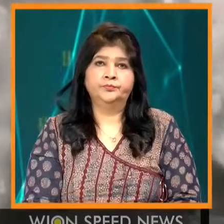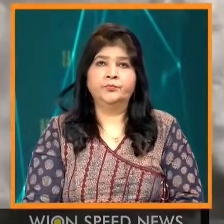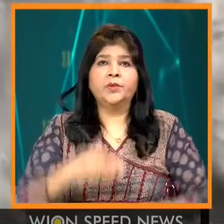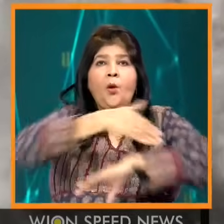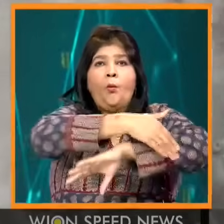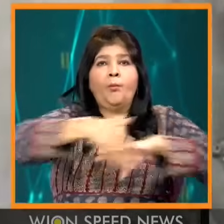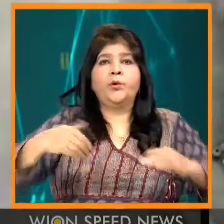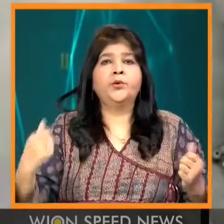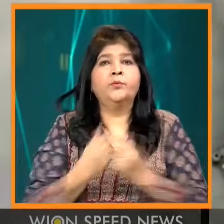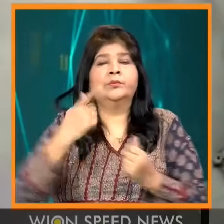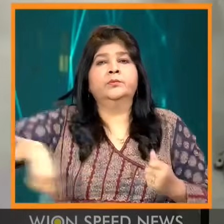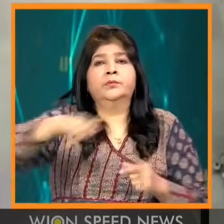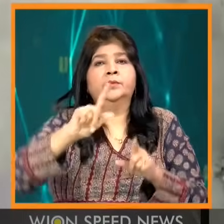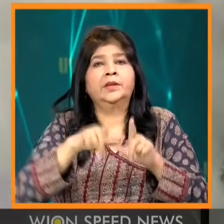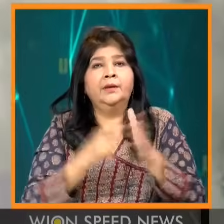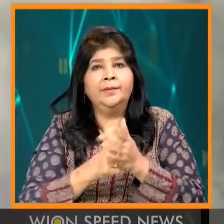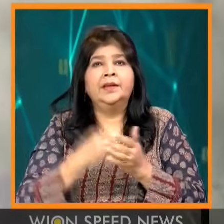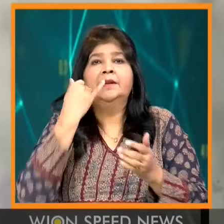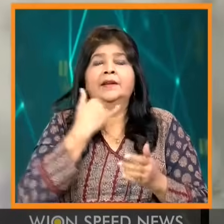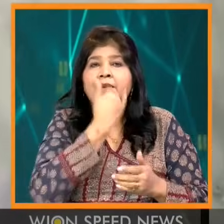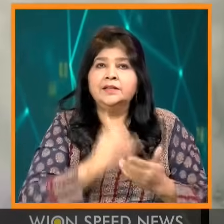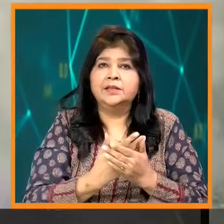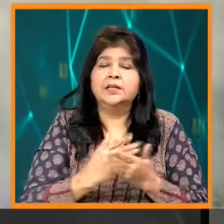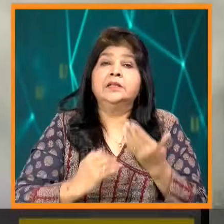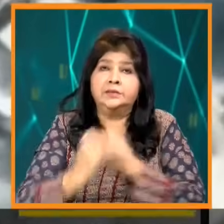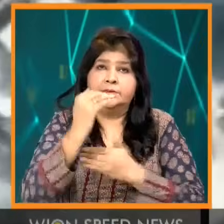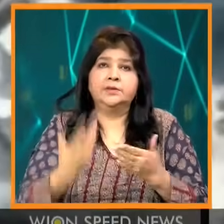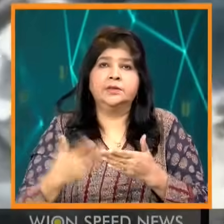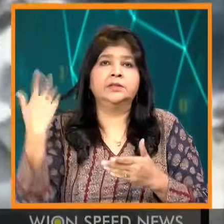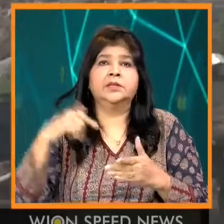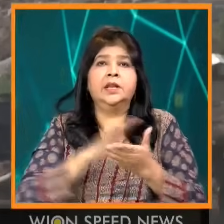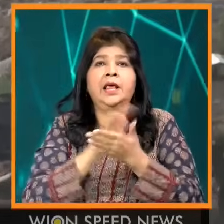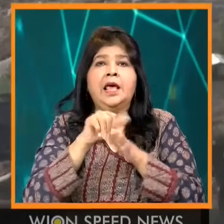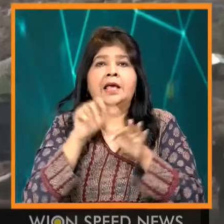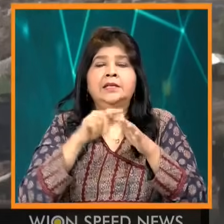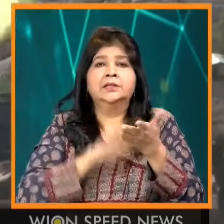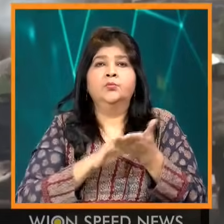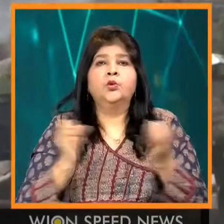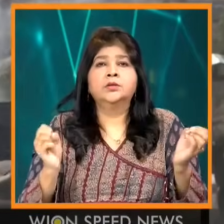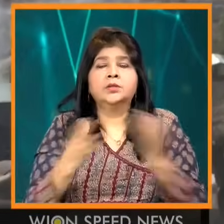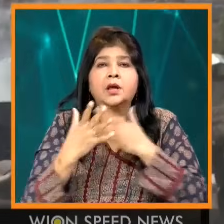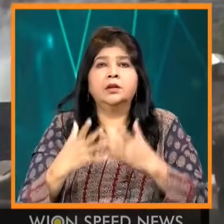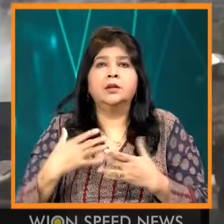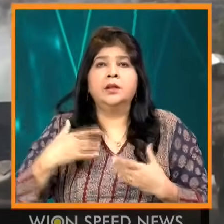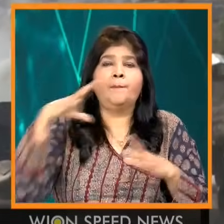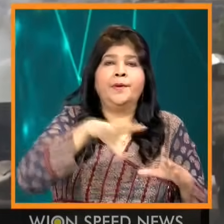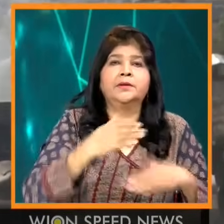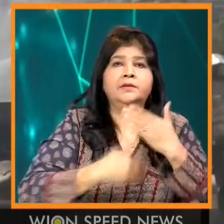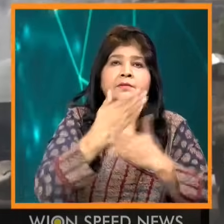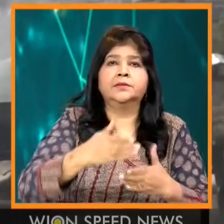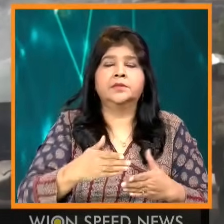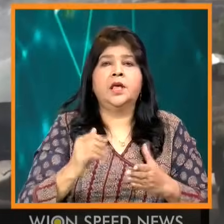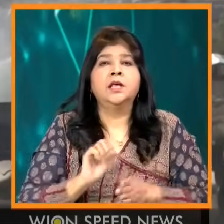Border violence at the Lebanon-Israel border has gradually intensified since Hezbollah initiated a pressure front against Israel in support of